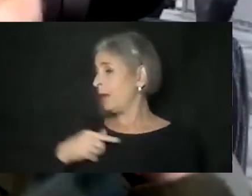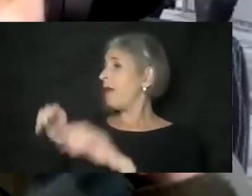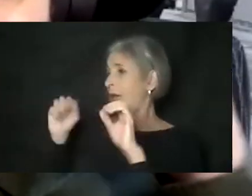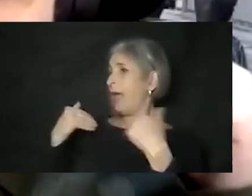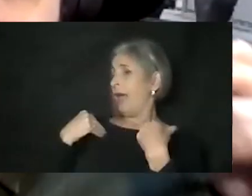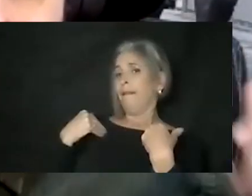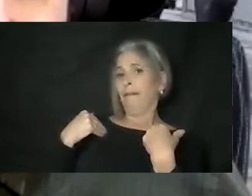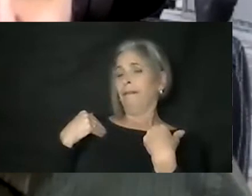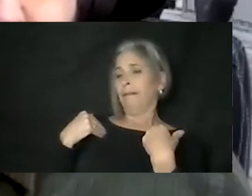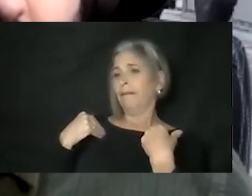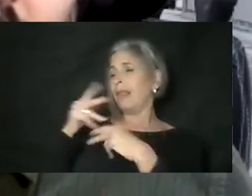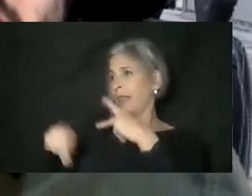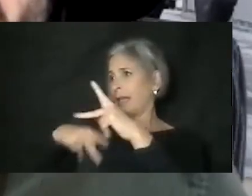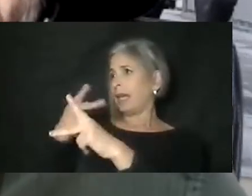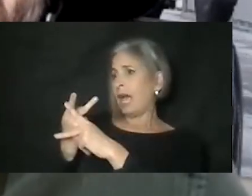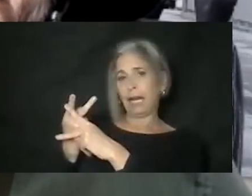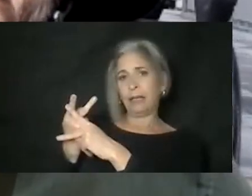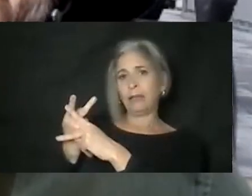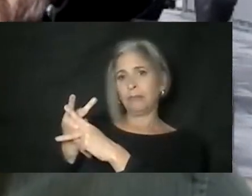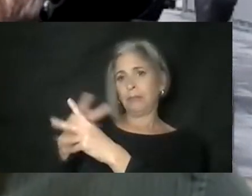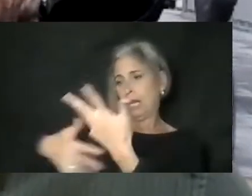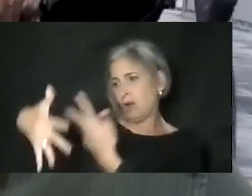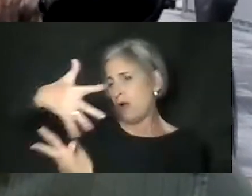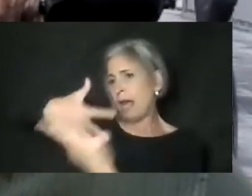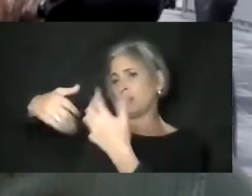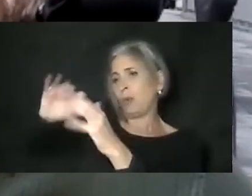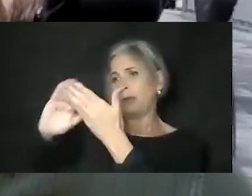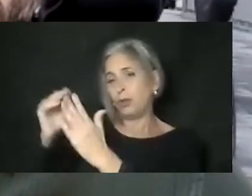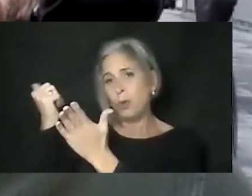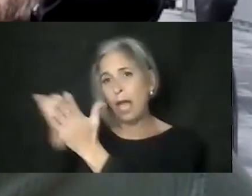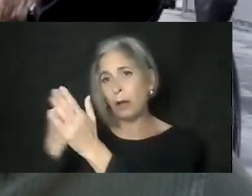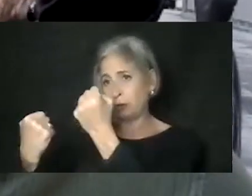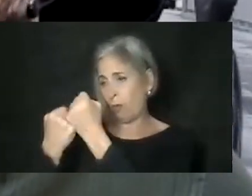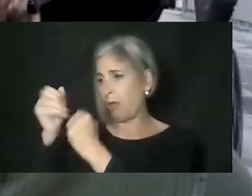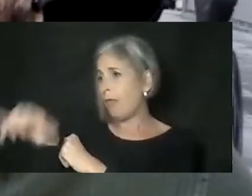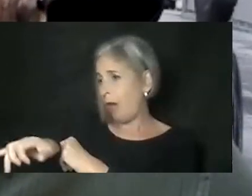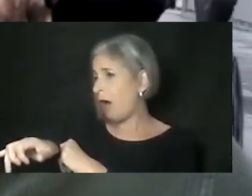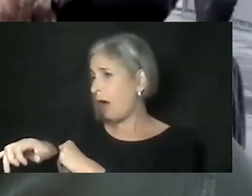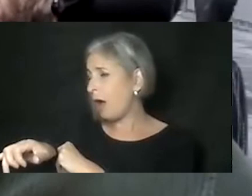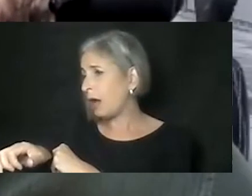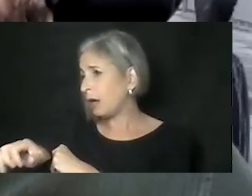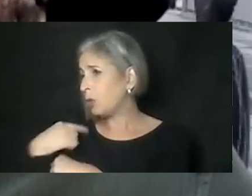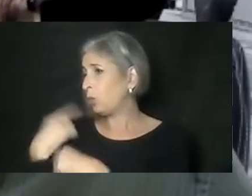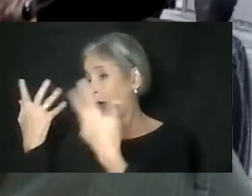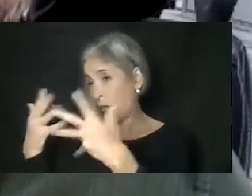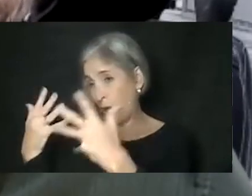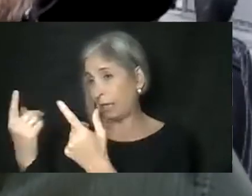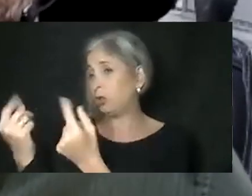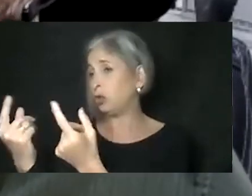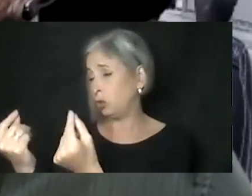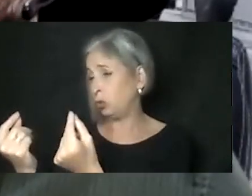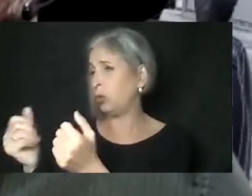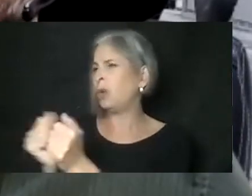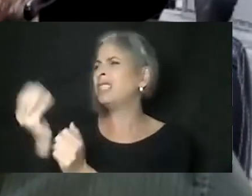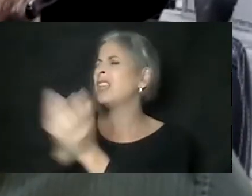the kinds of engagements with members of the community that could already help to support some of that. We already do with